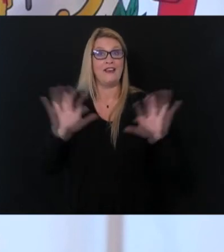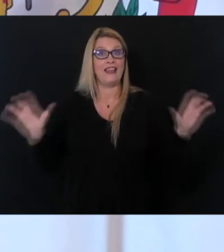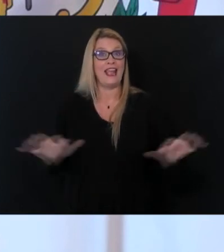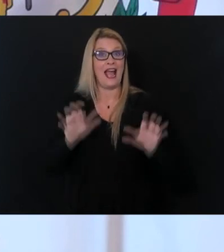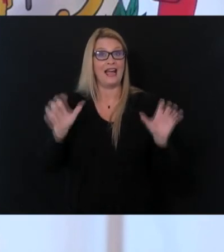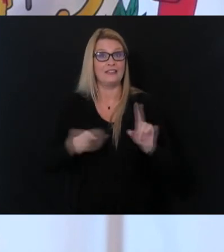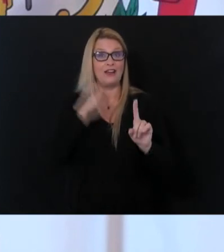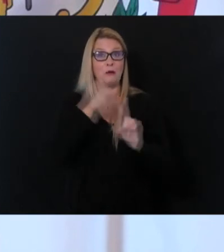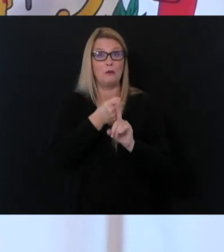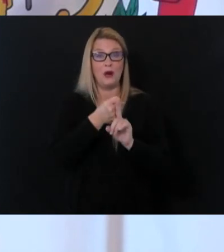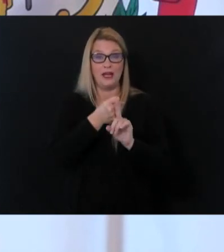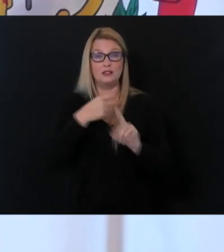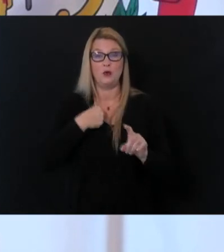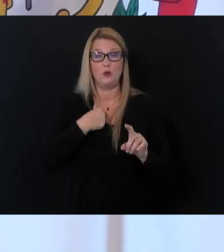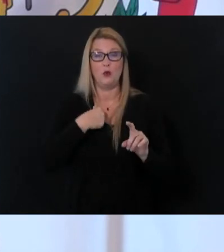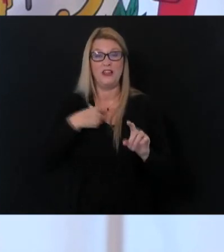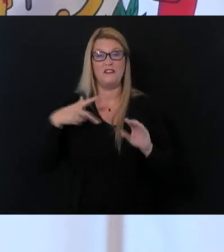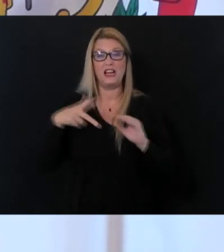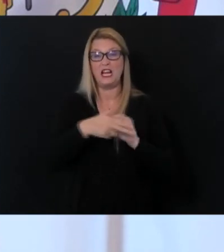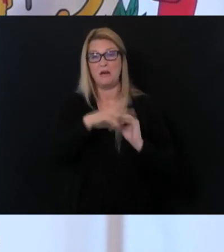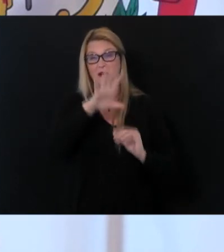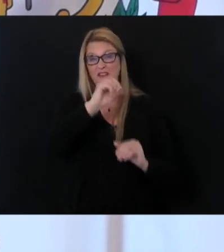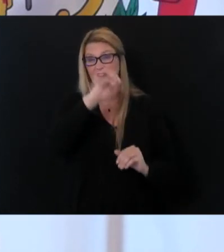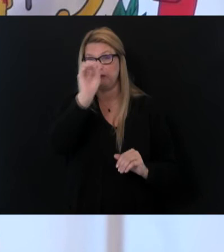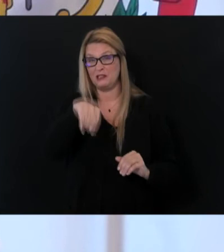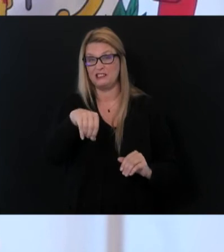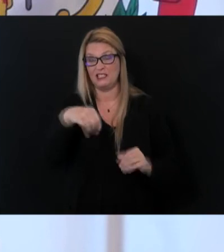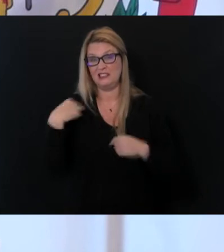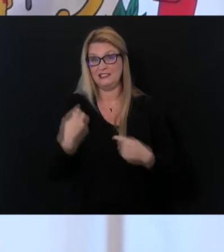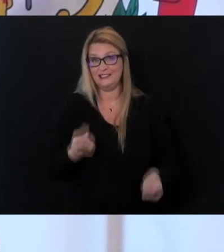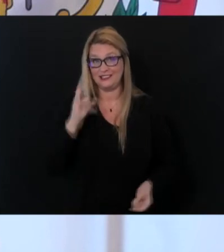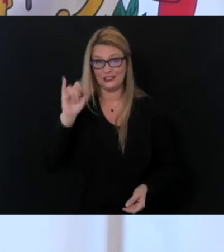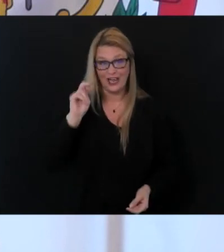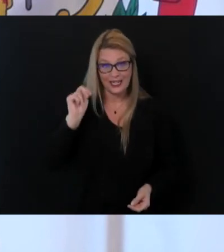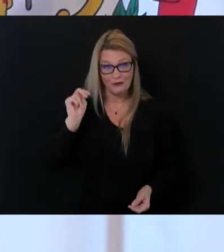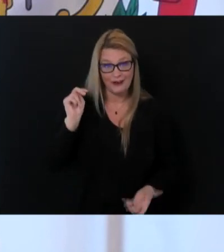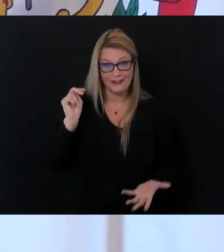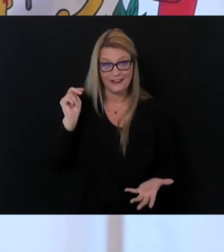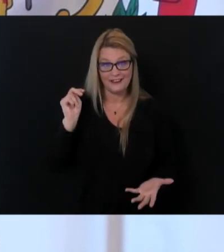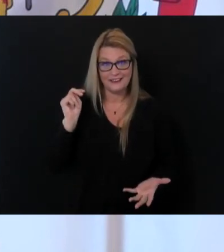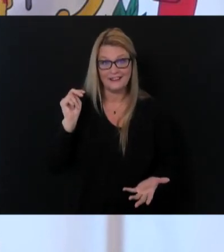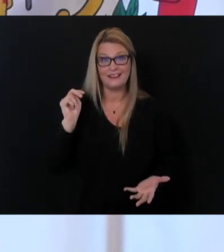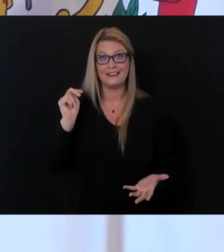nursing homes by 50% since the beginning of January. In